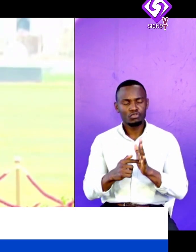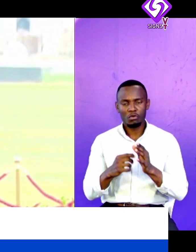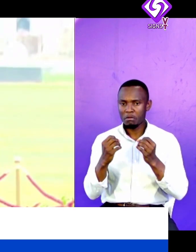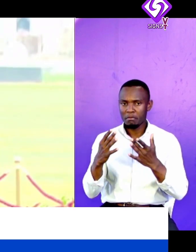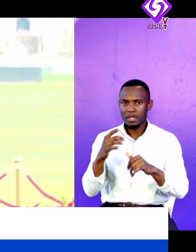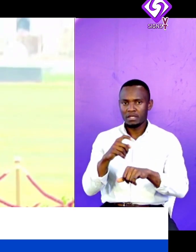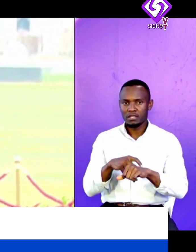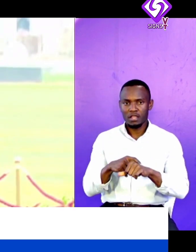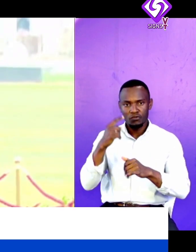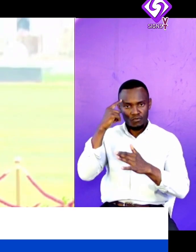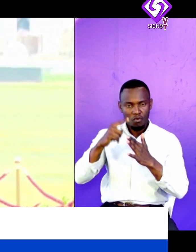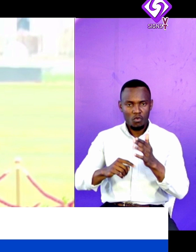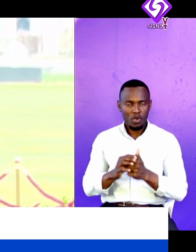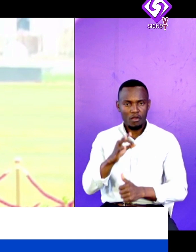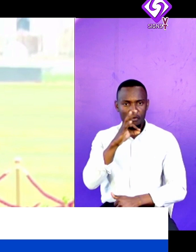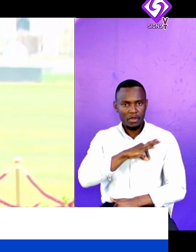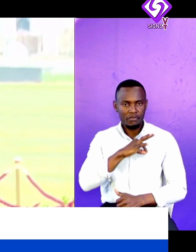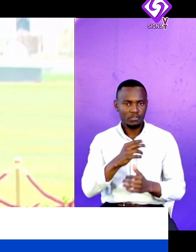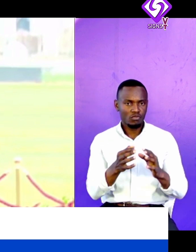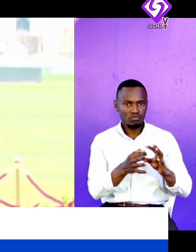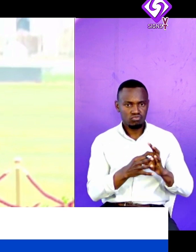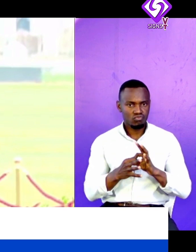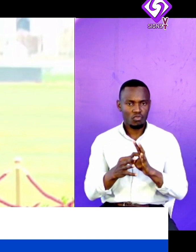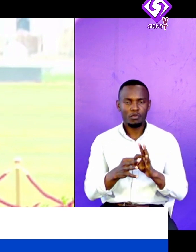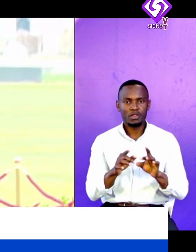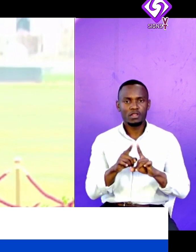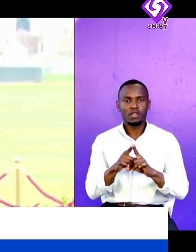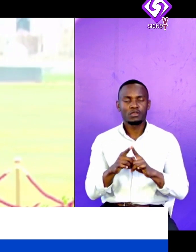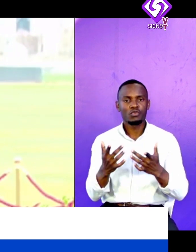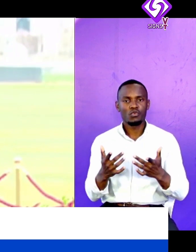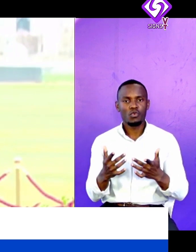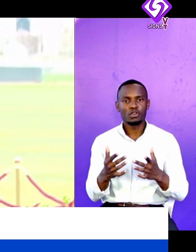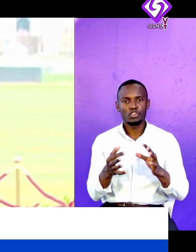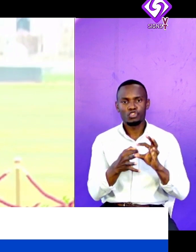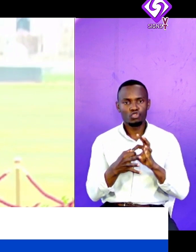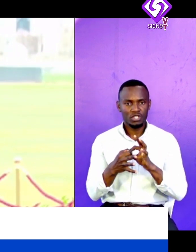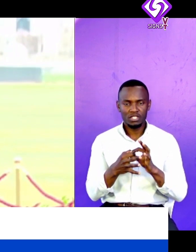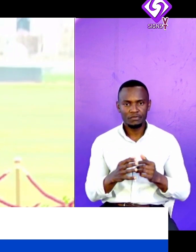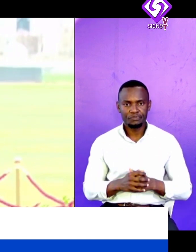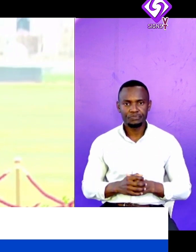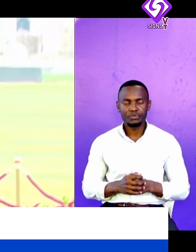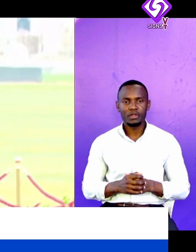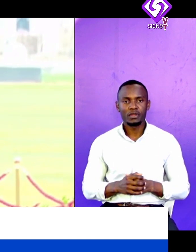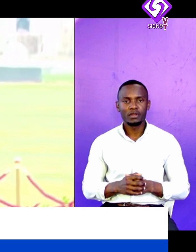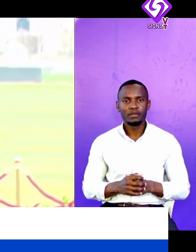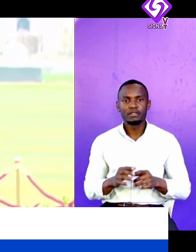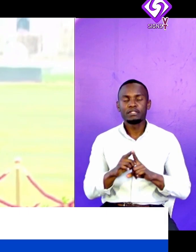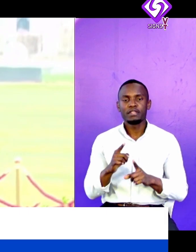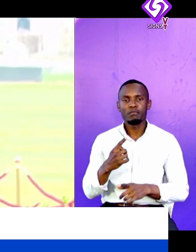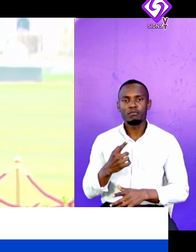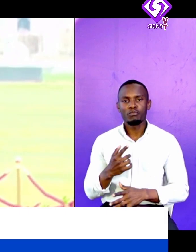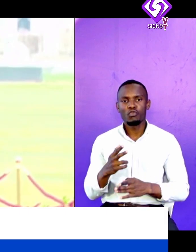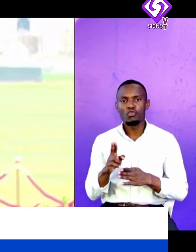fruitful cooperation and solidarity. Our bilateral ties spanned a wide range